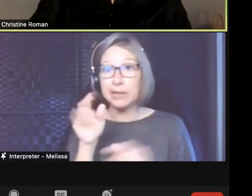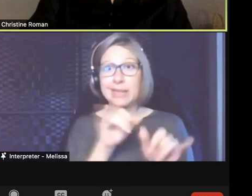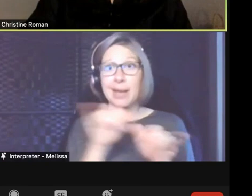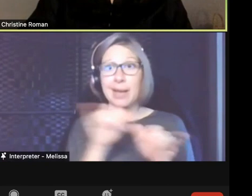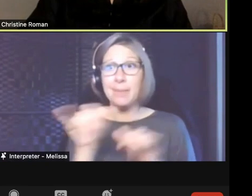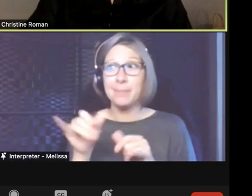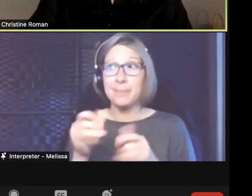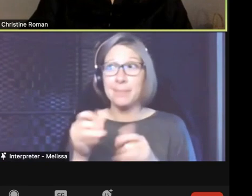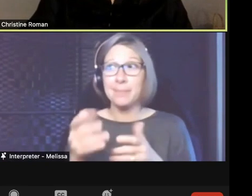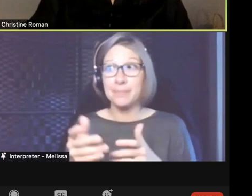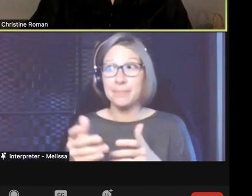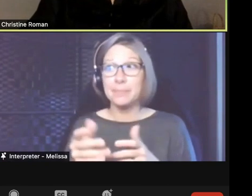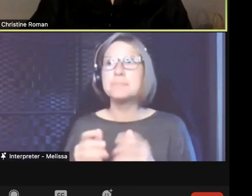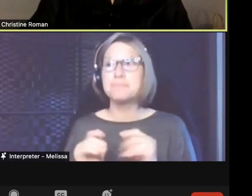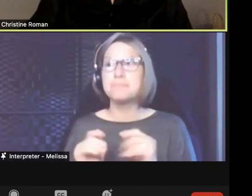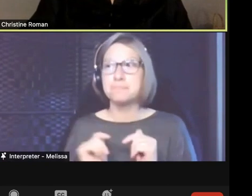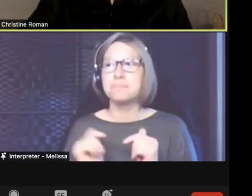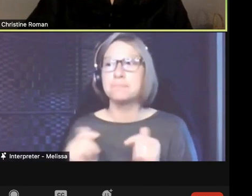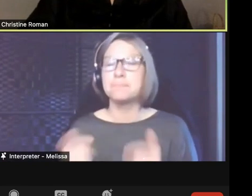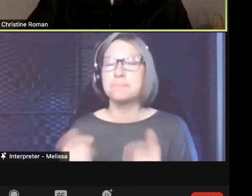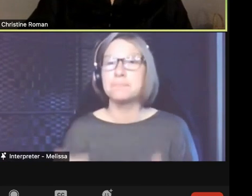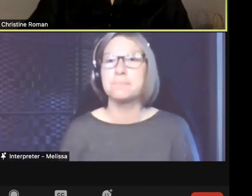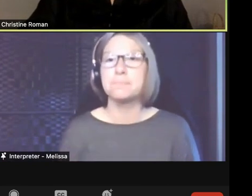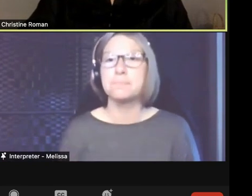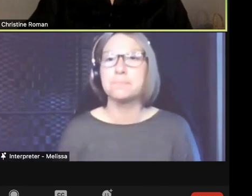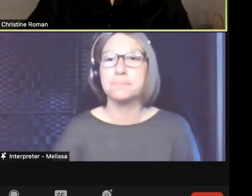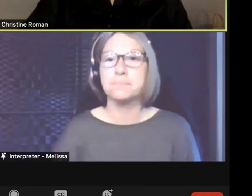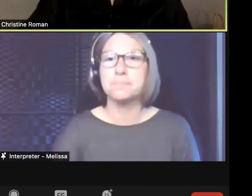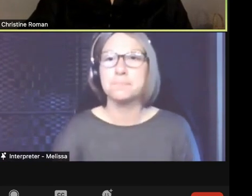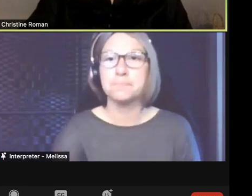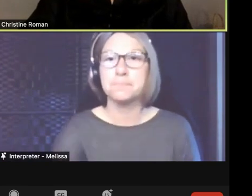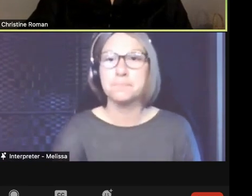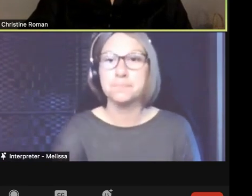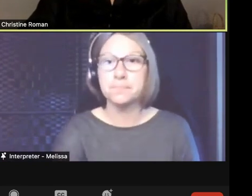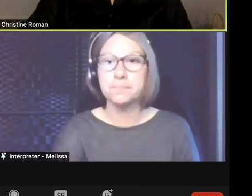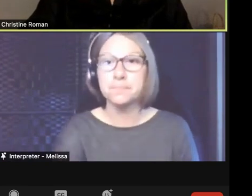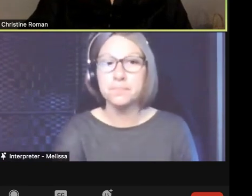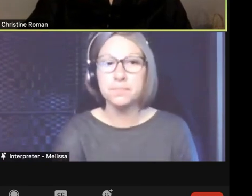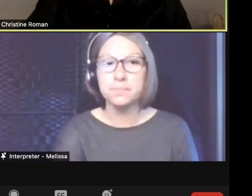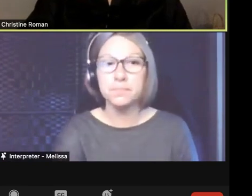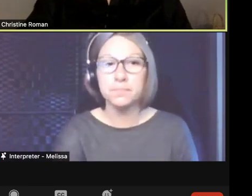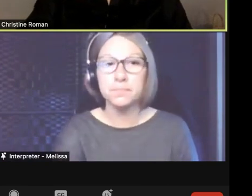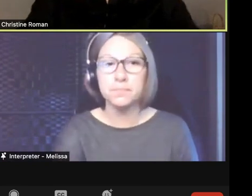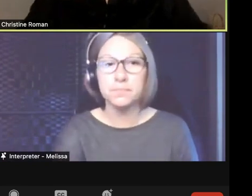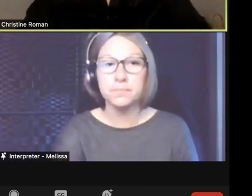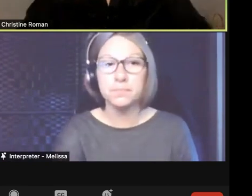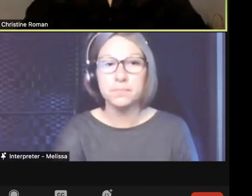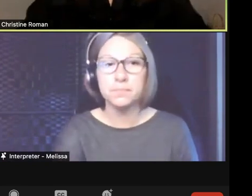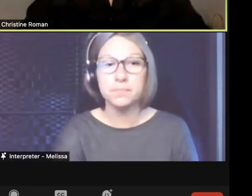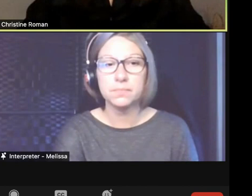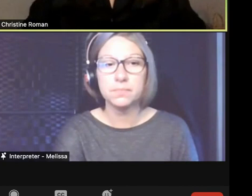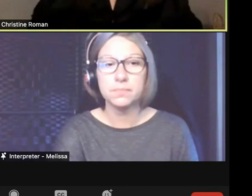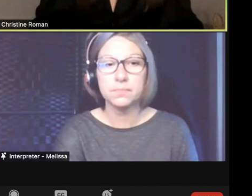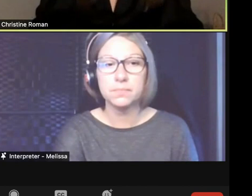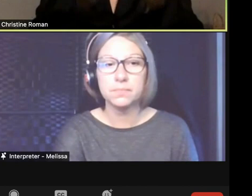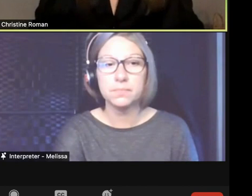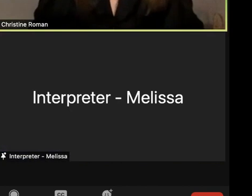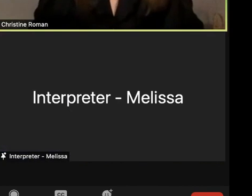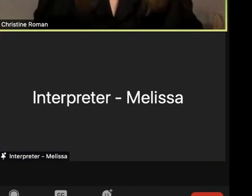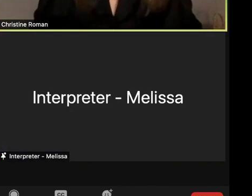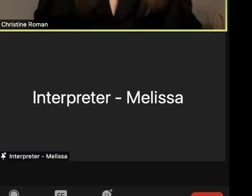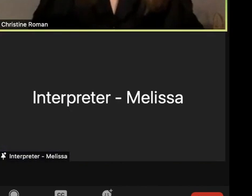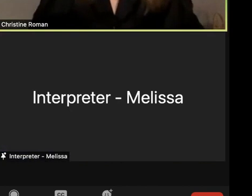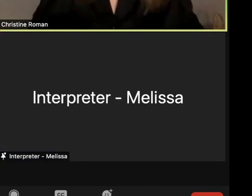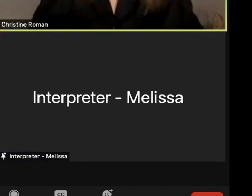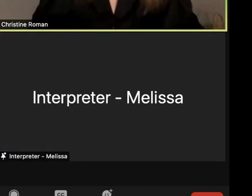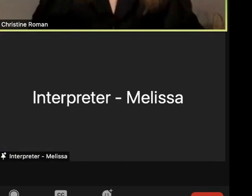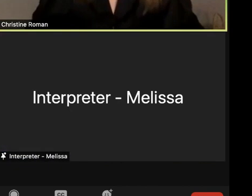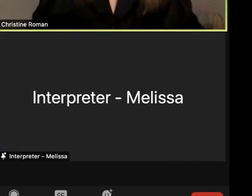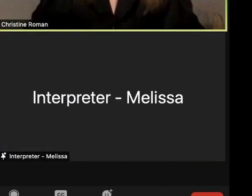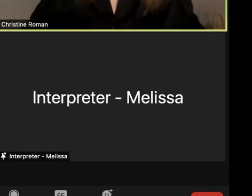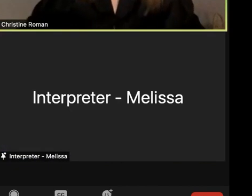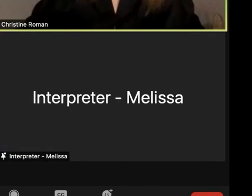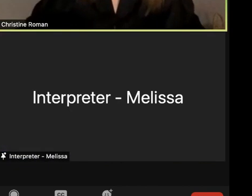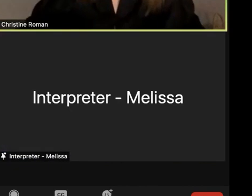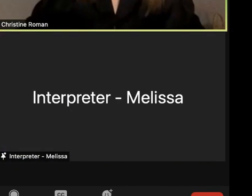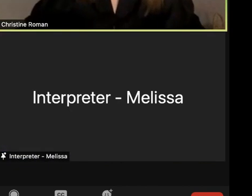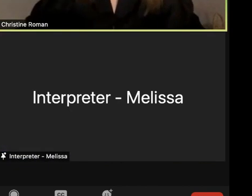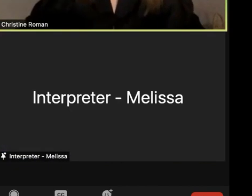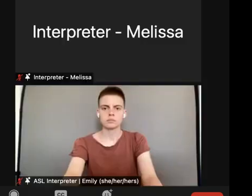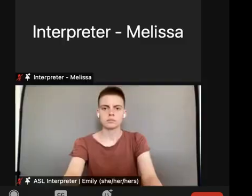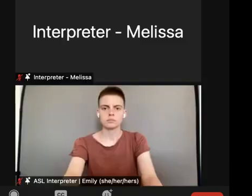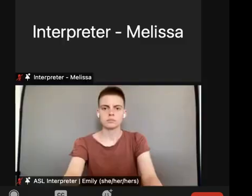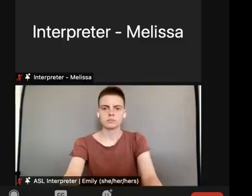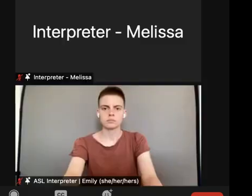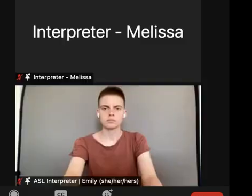Okay. So we have to remember not to make assumptions that a child